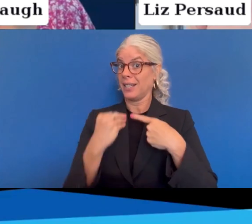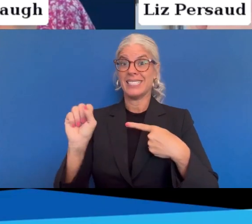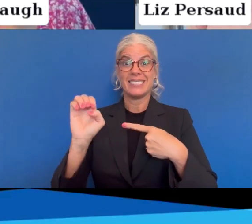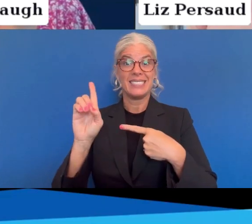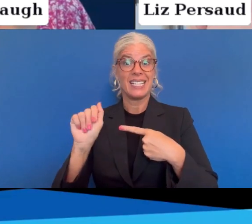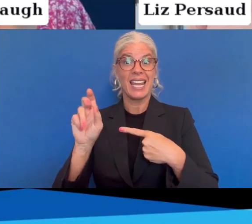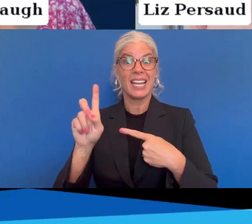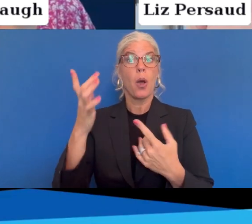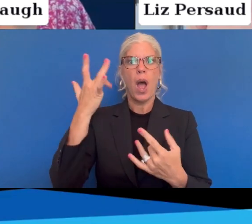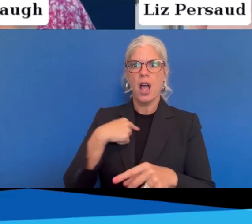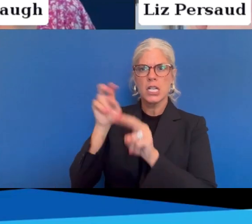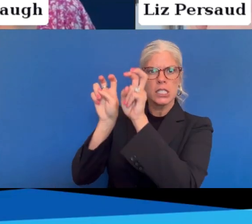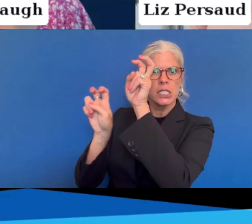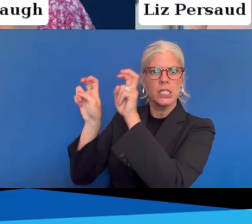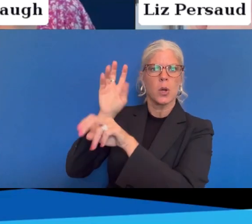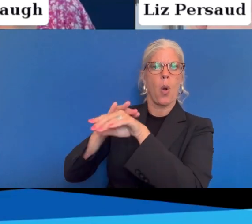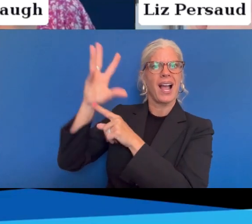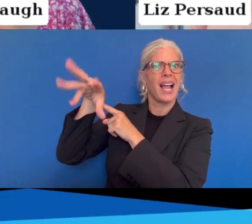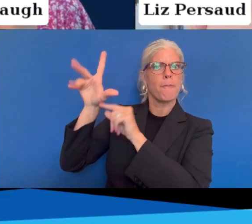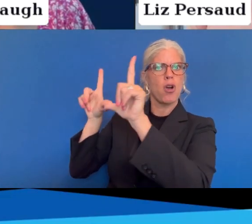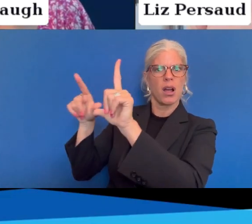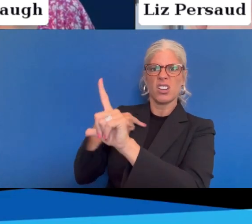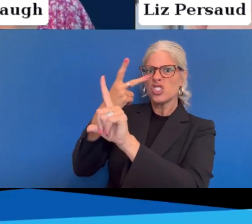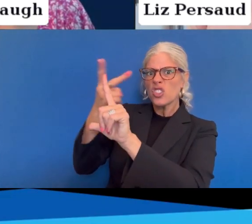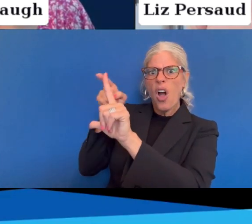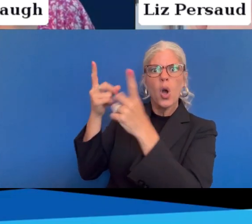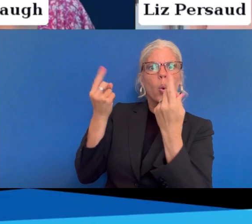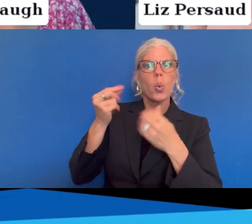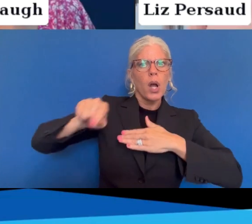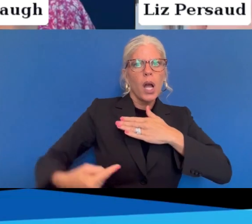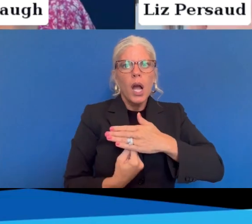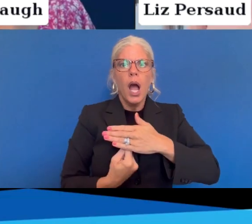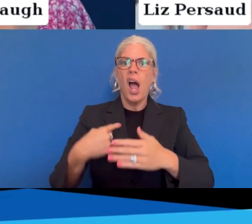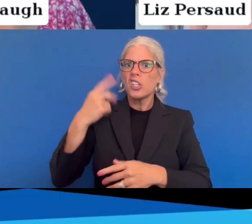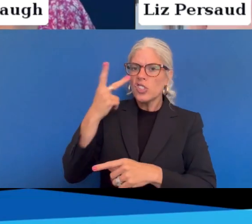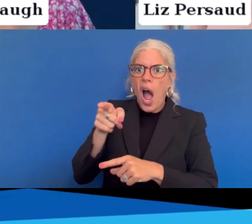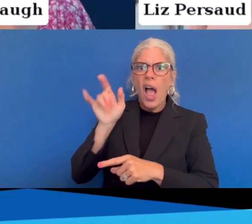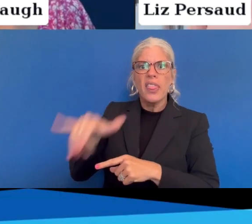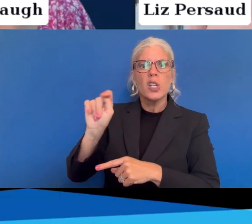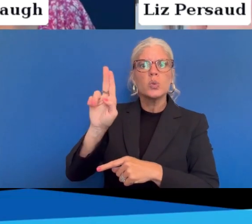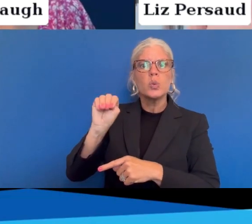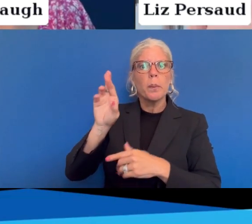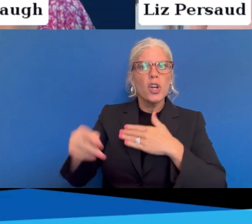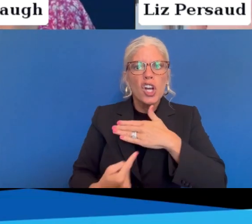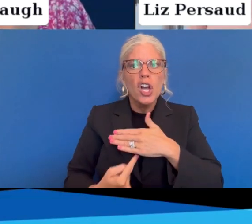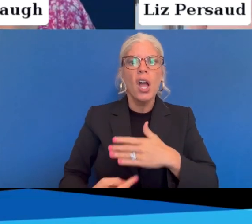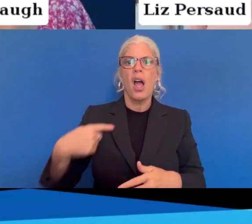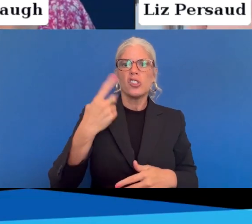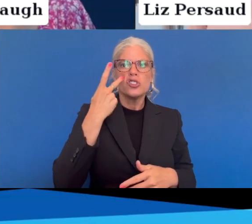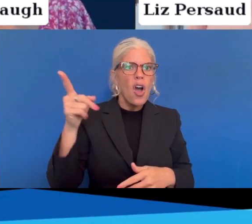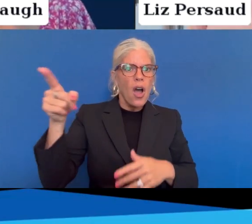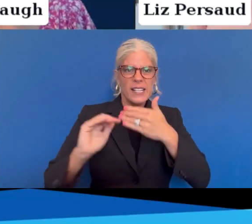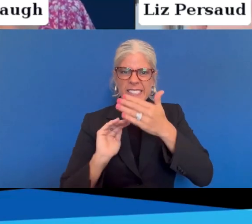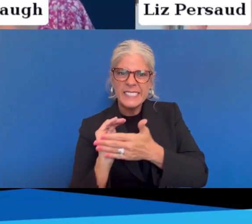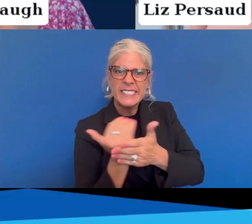sedated was I just kind of focused on the camera and actually saw what was happening in my body. So I